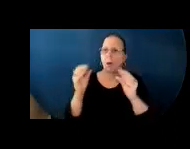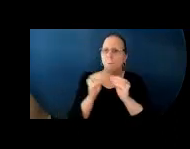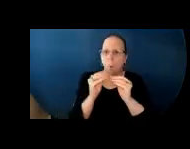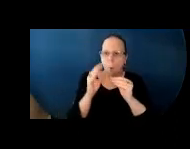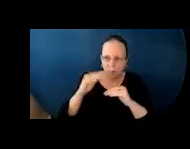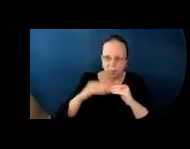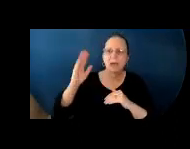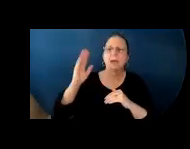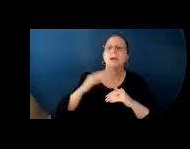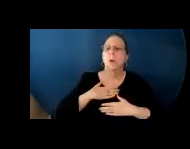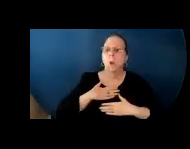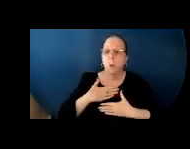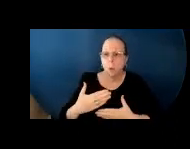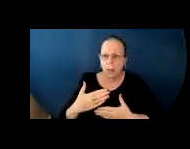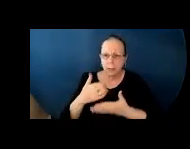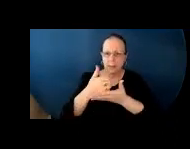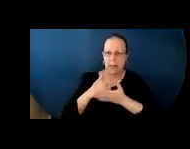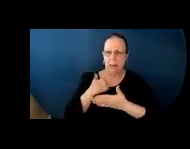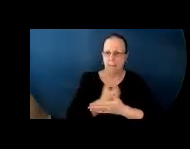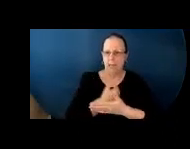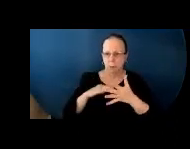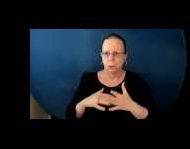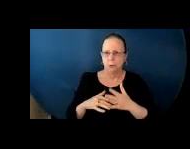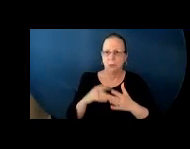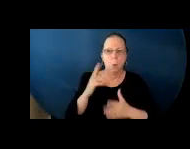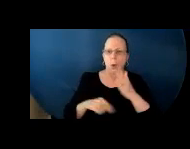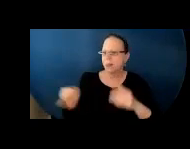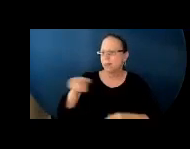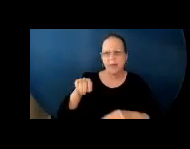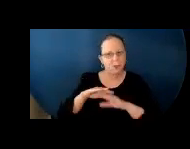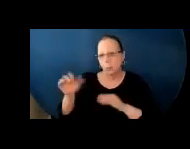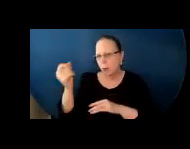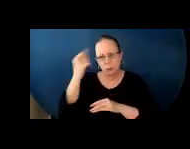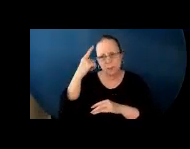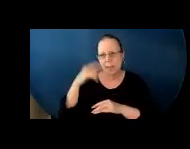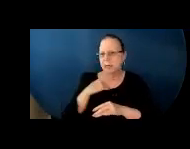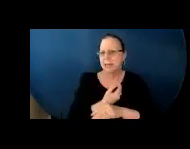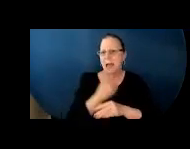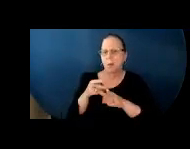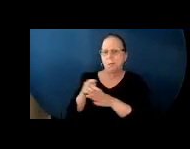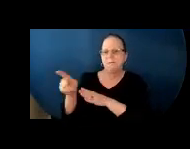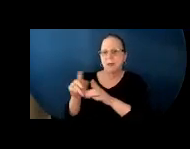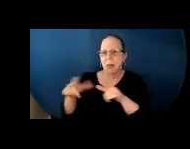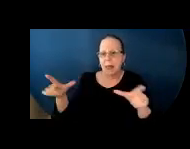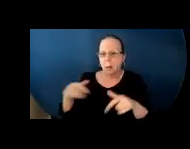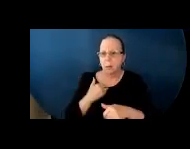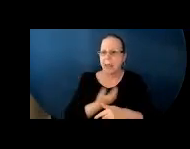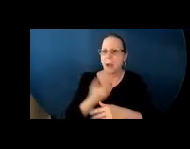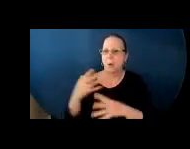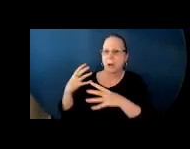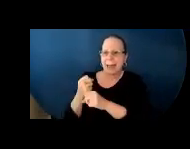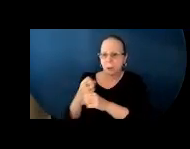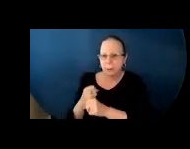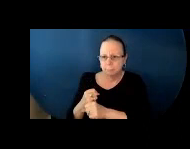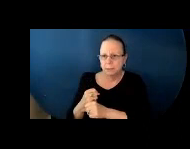help our students out. What they don't understand is our professional language, our acronyms, right?